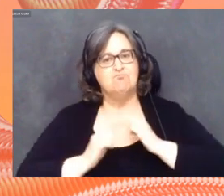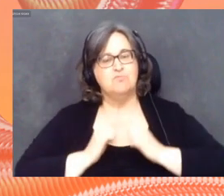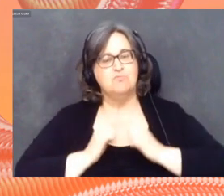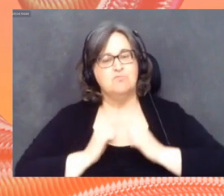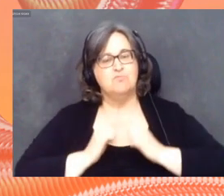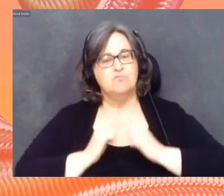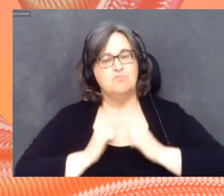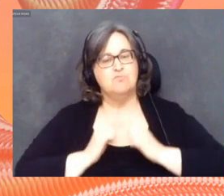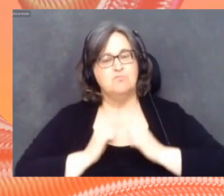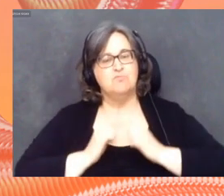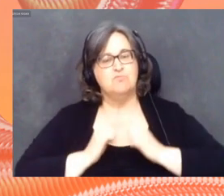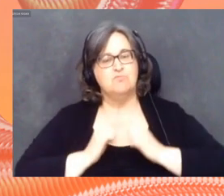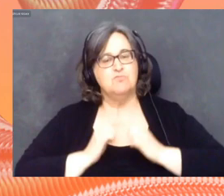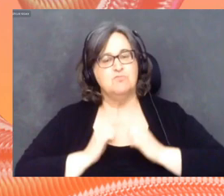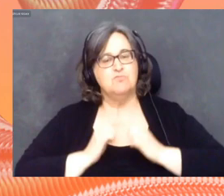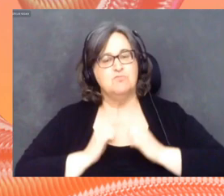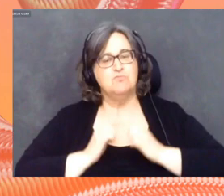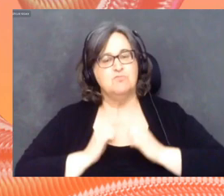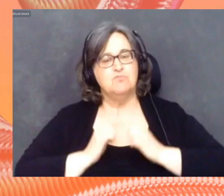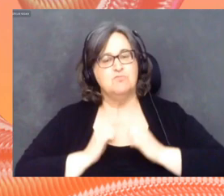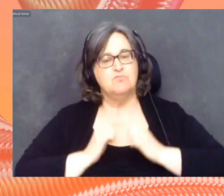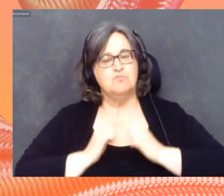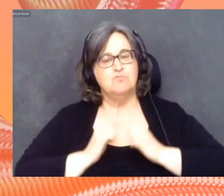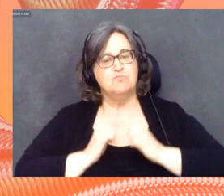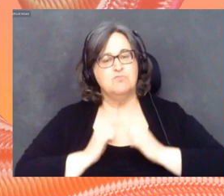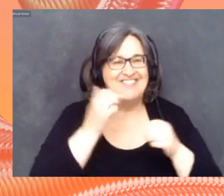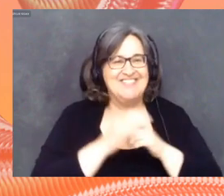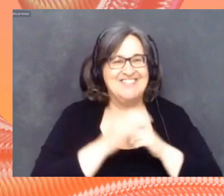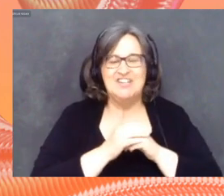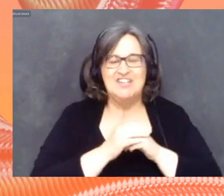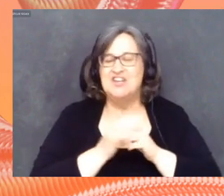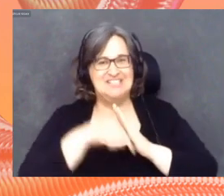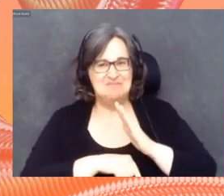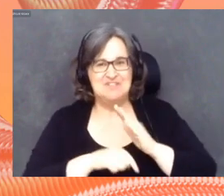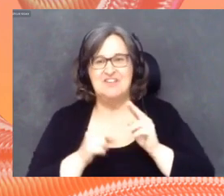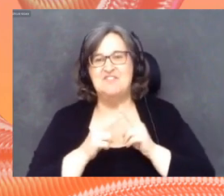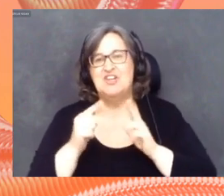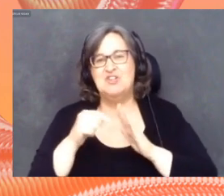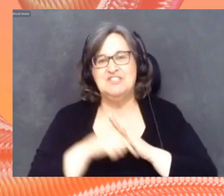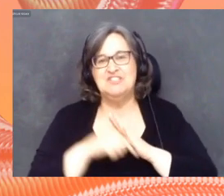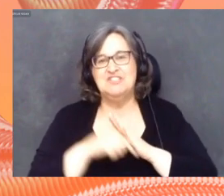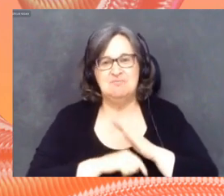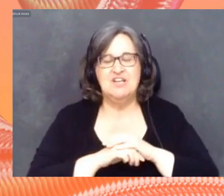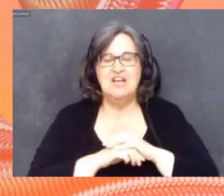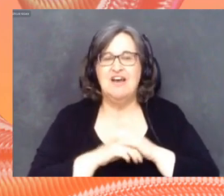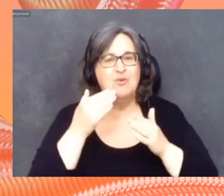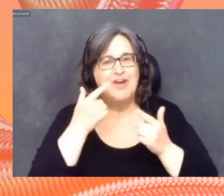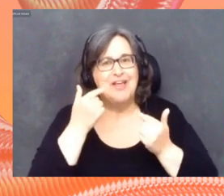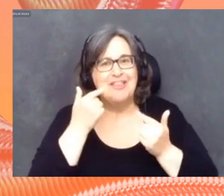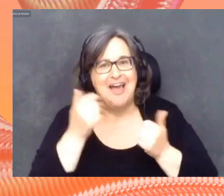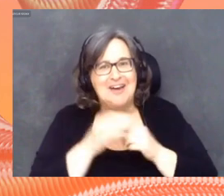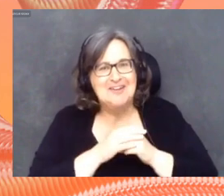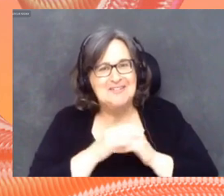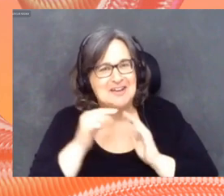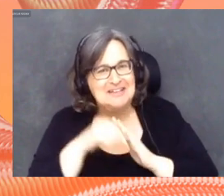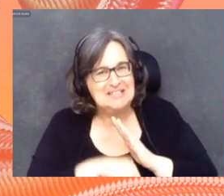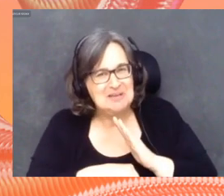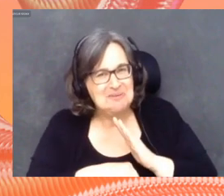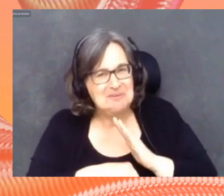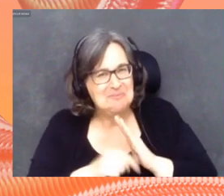these deep reservoirs. Autumn's laughing. Very deep. We're deep. Very Autumn, deep. I don't know why you're laughing at the depth because